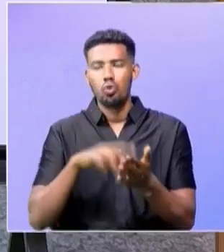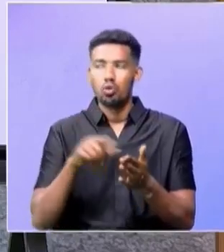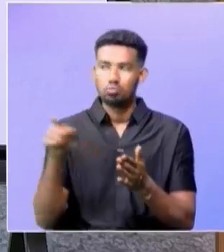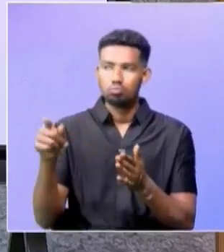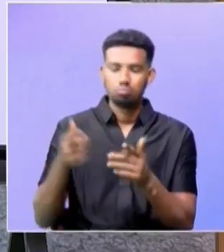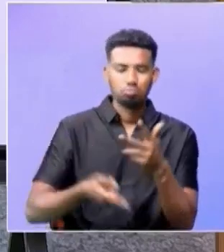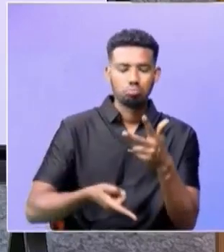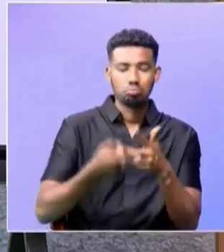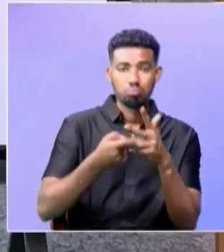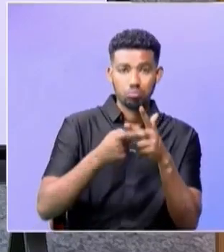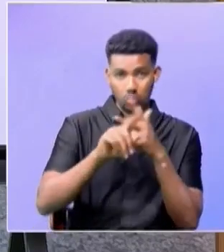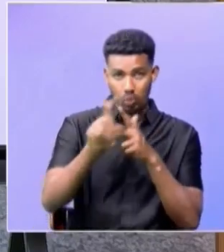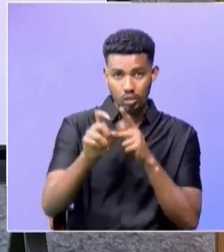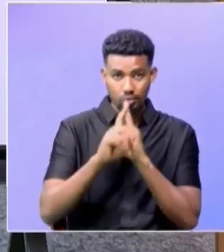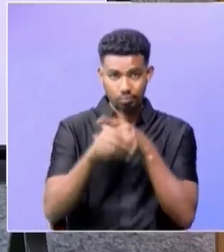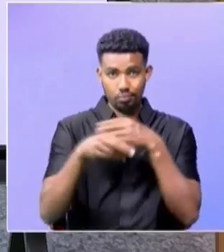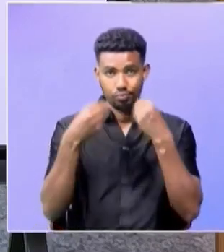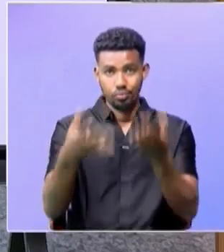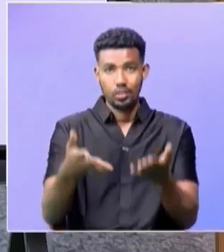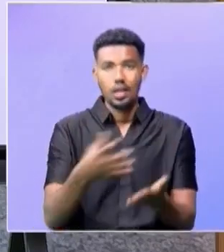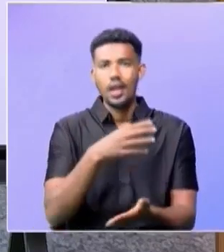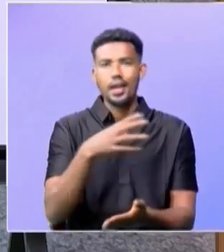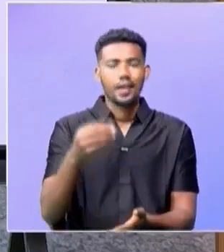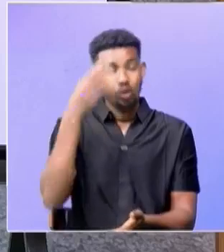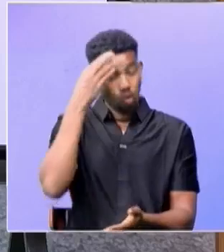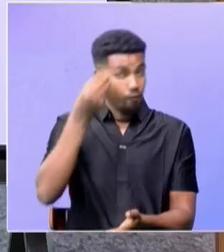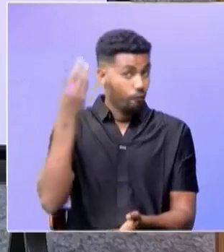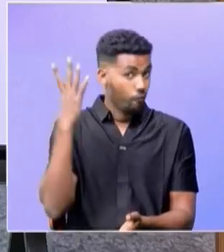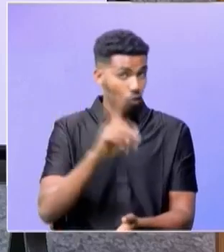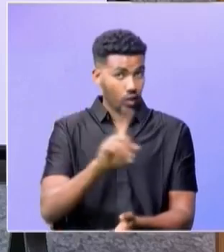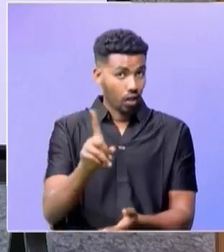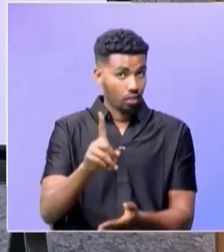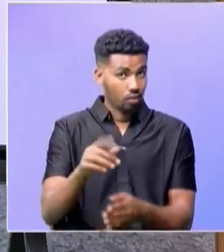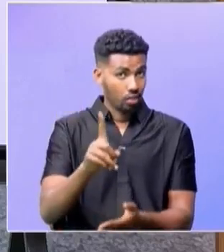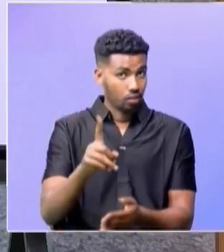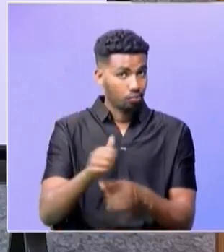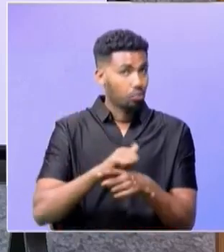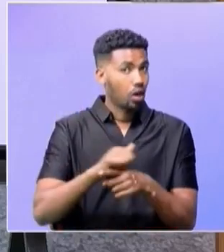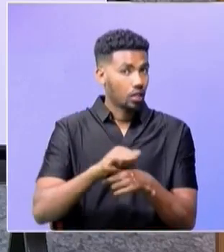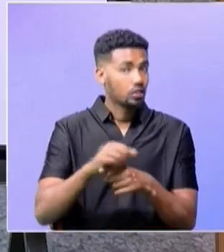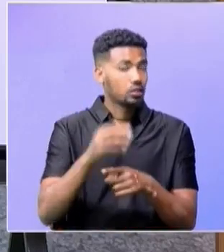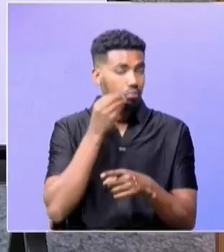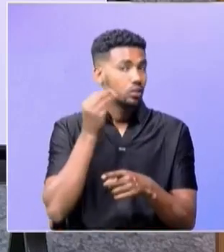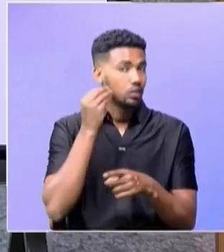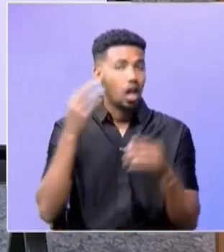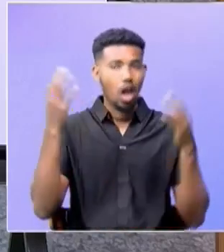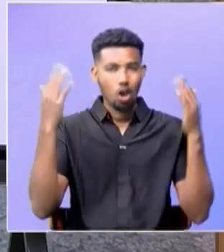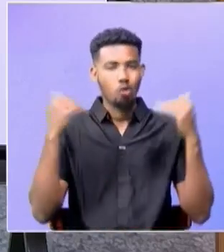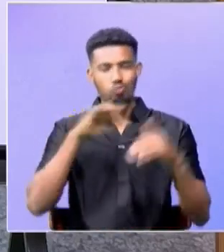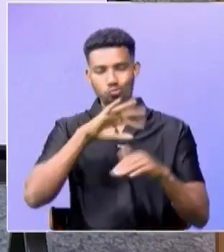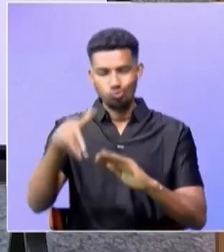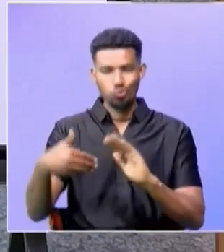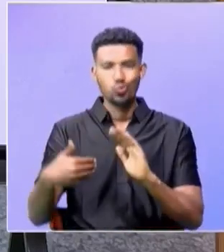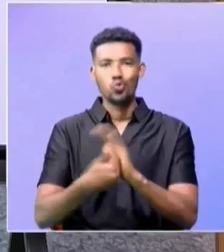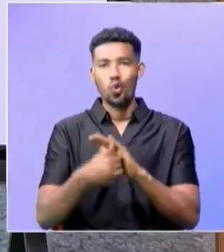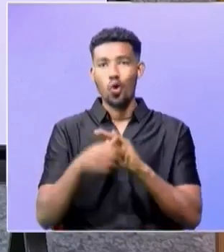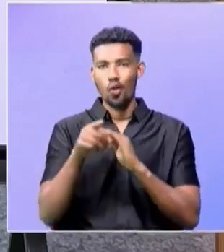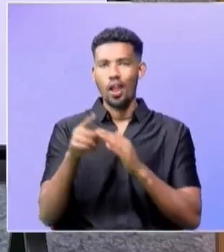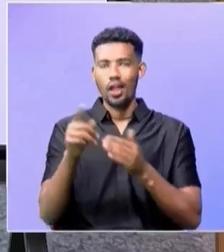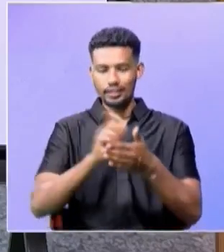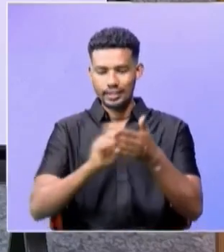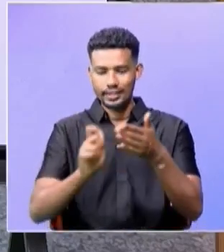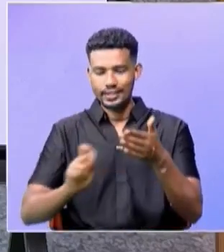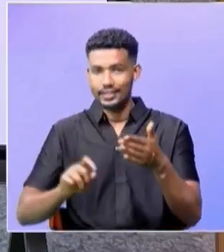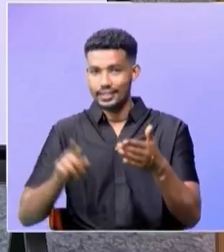questions, and don't forget to practice these questions your home. I hope you all are write down